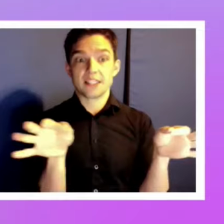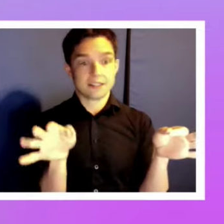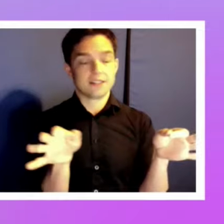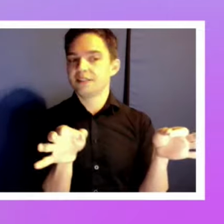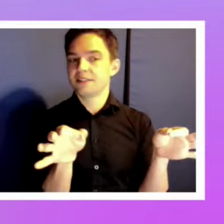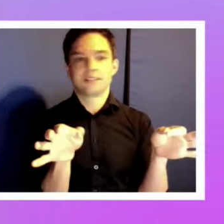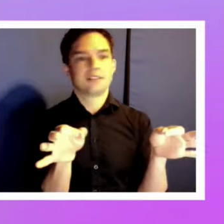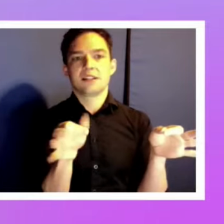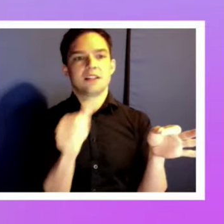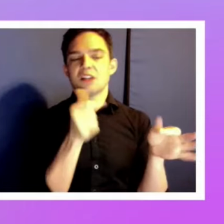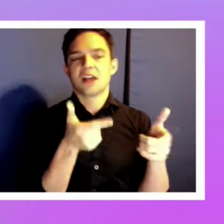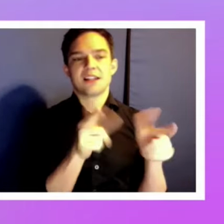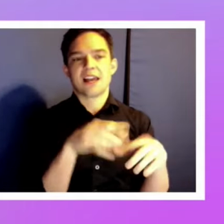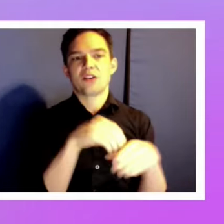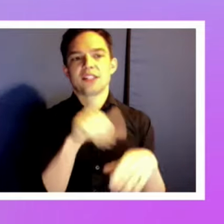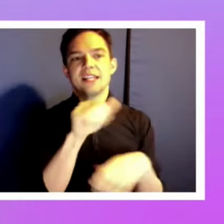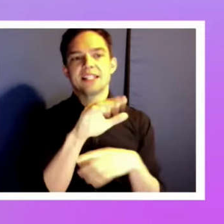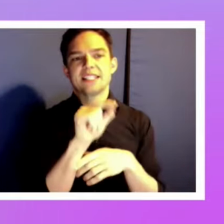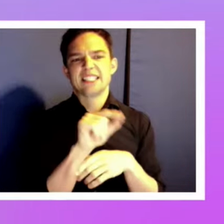allowed in an ACT.